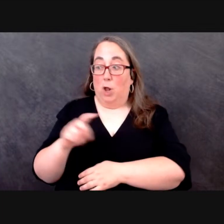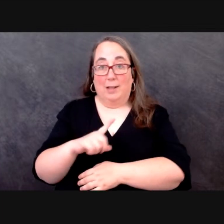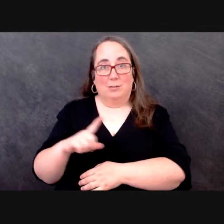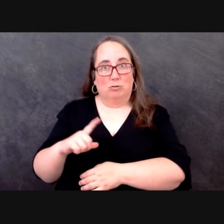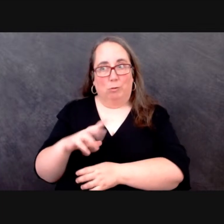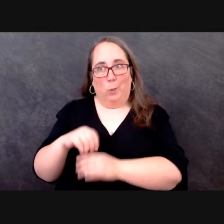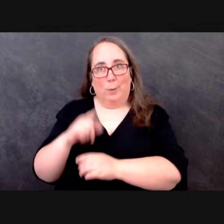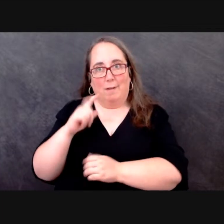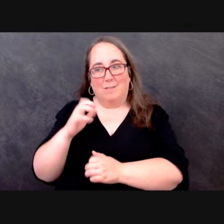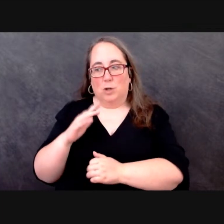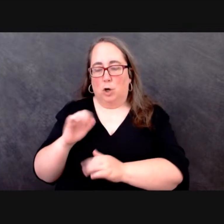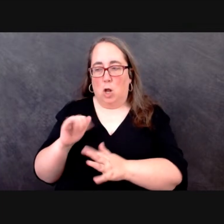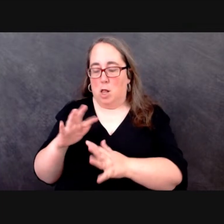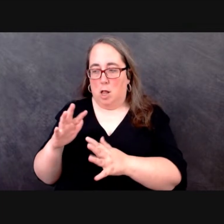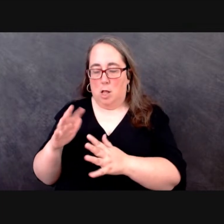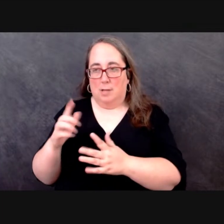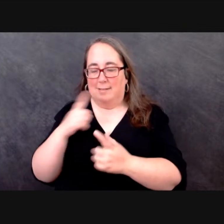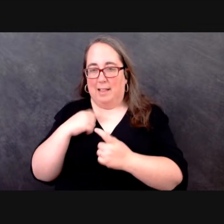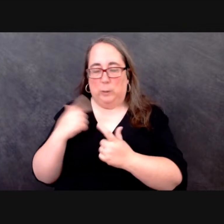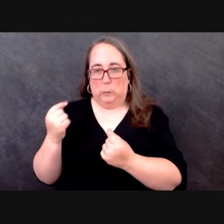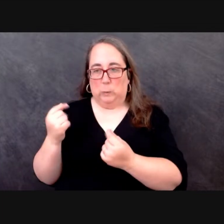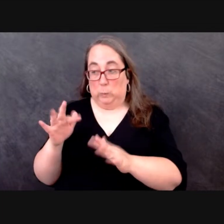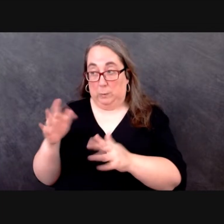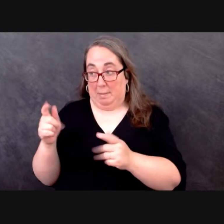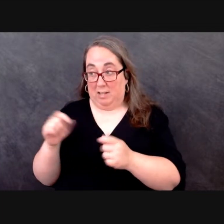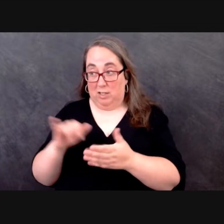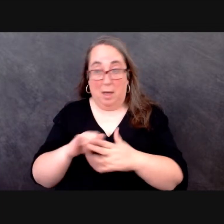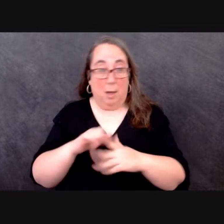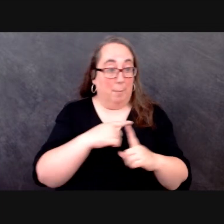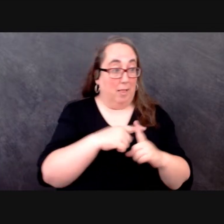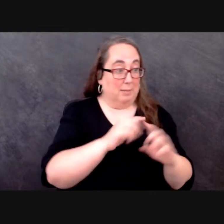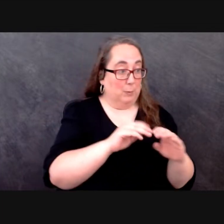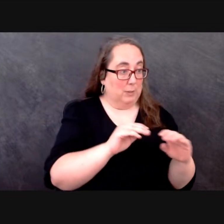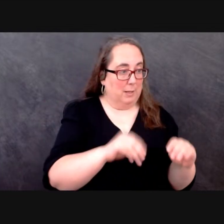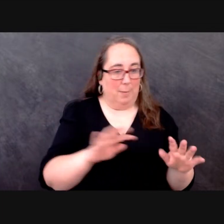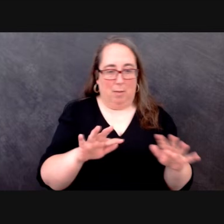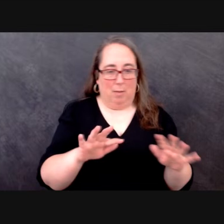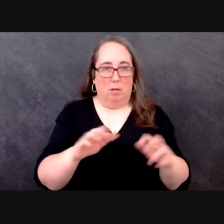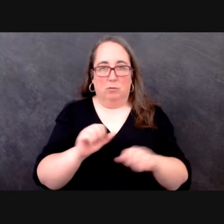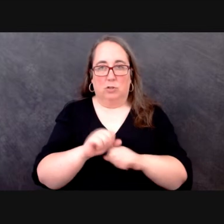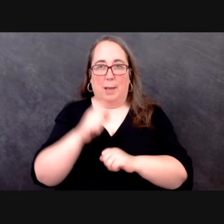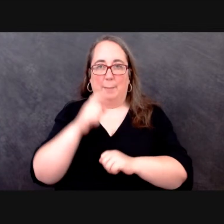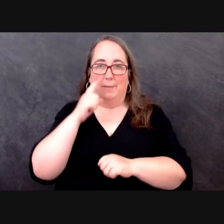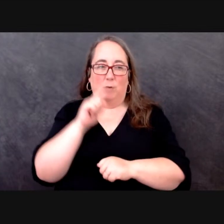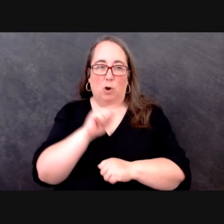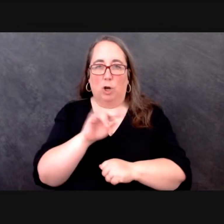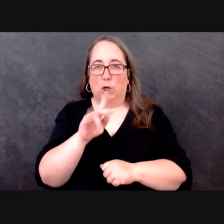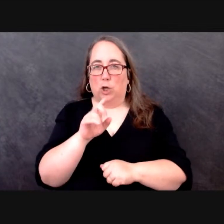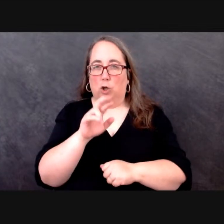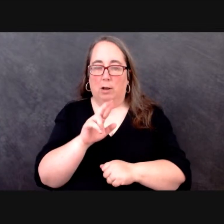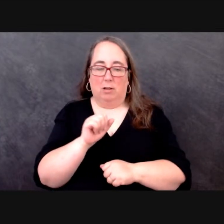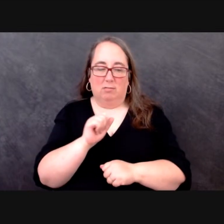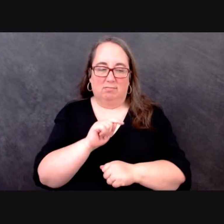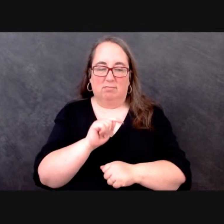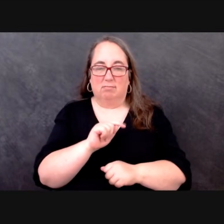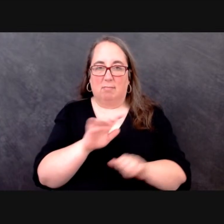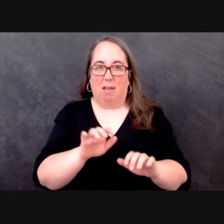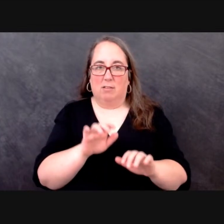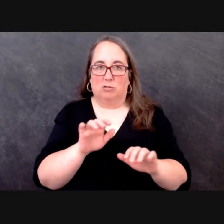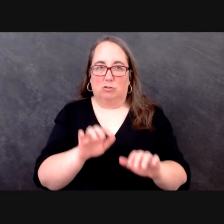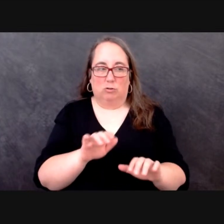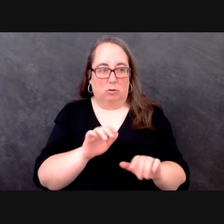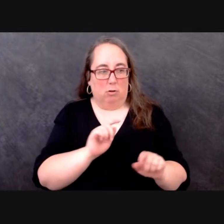governor, can be demanding. The job of curator of the state collection is at the center of action. The State